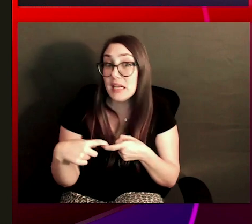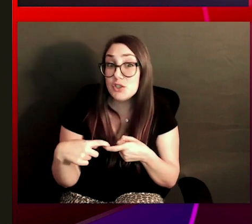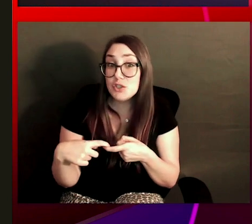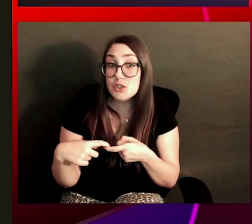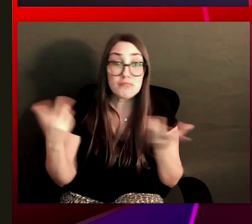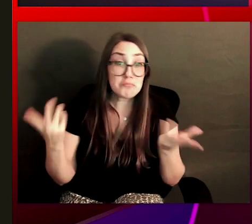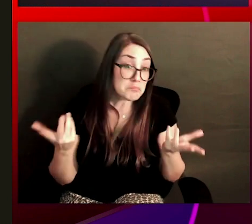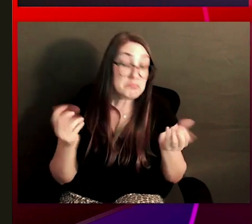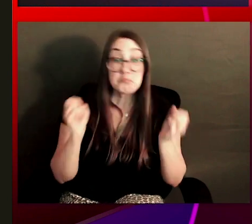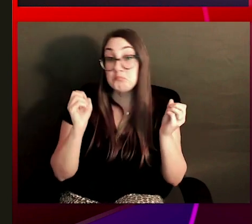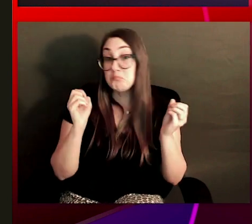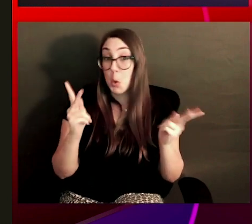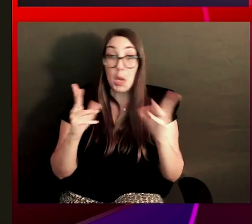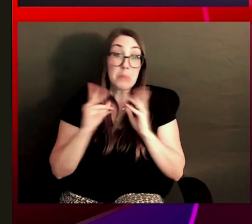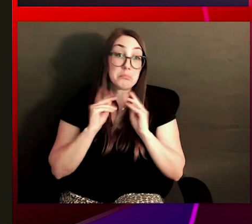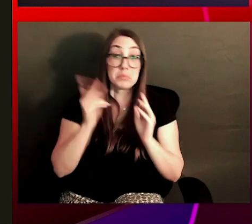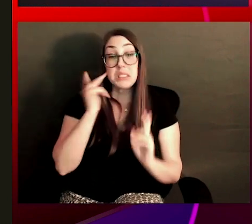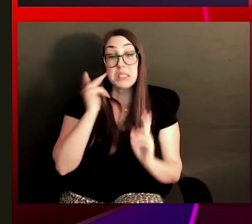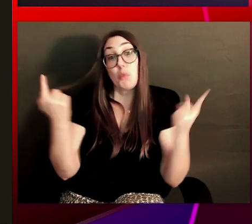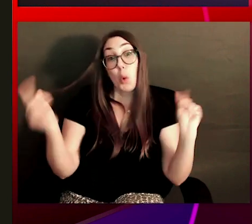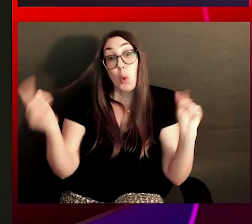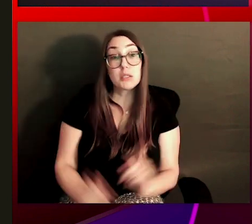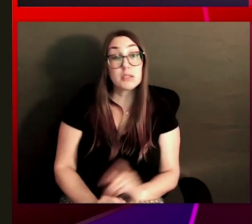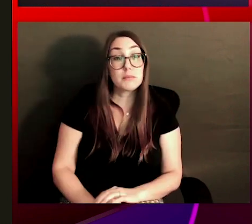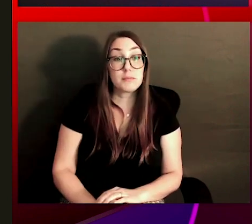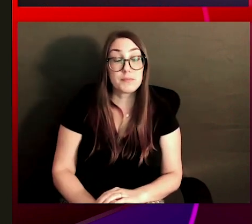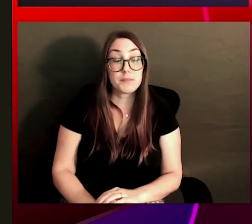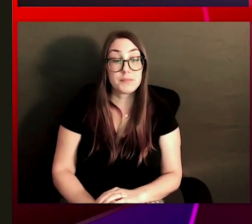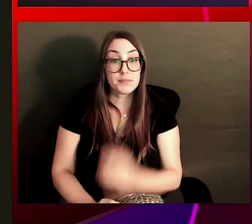All right. Okay. Let's see if it works.